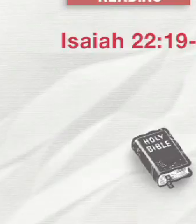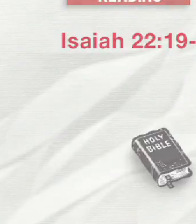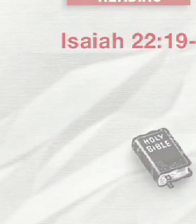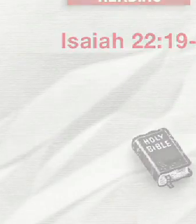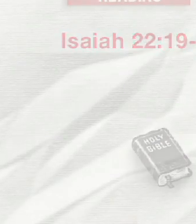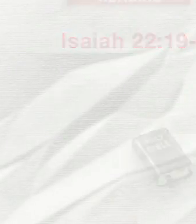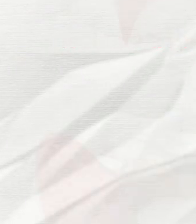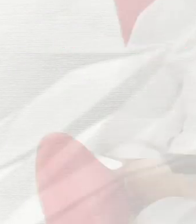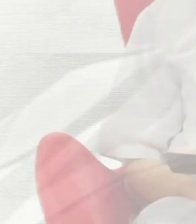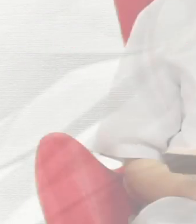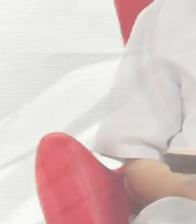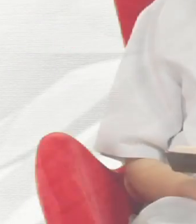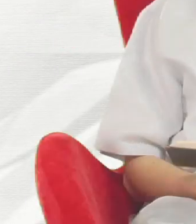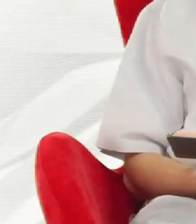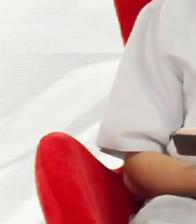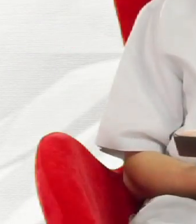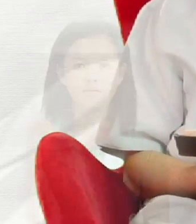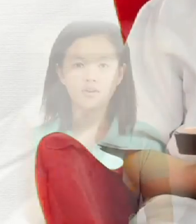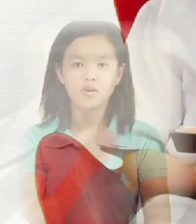the Lord.